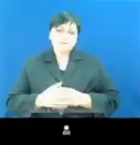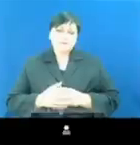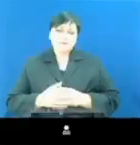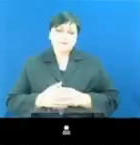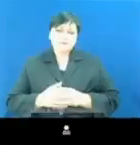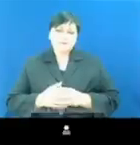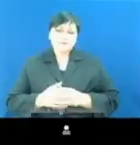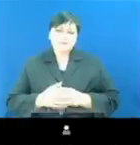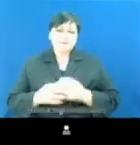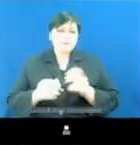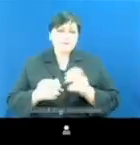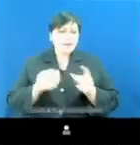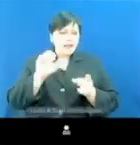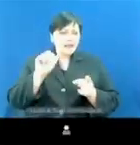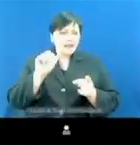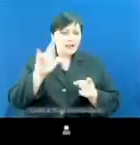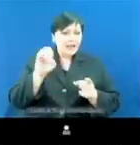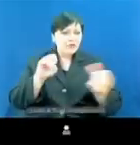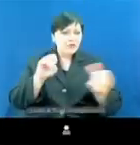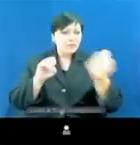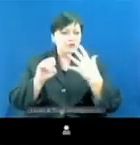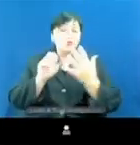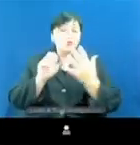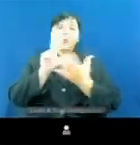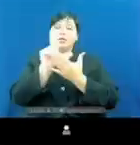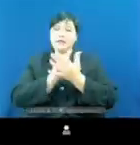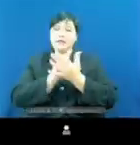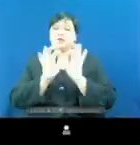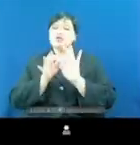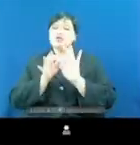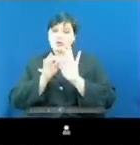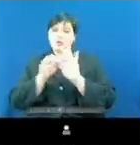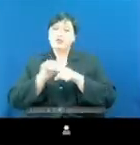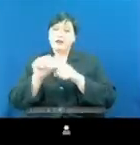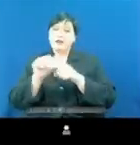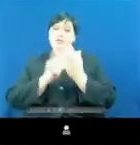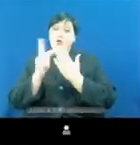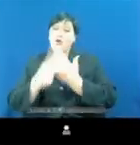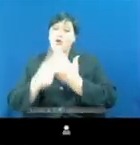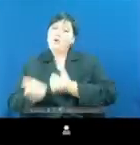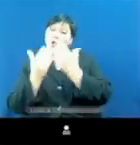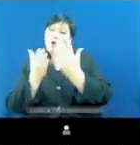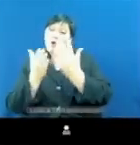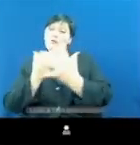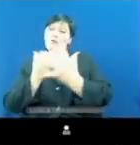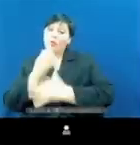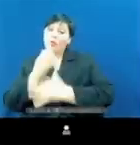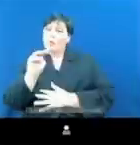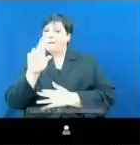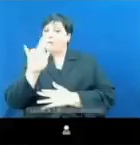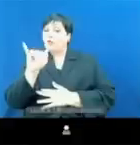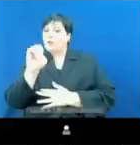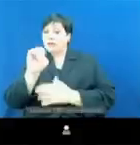Right, and Carrie mentioned the legal interpreter training program offered by the Marie Center, which is the 18-month